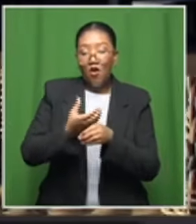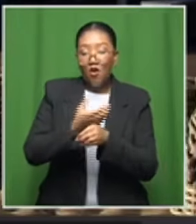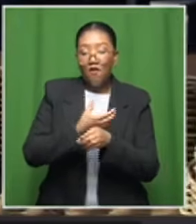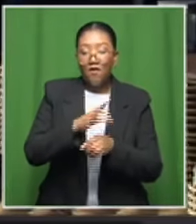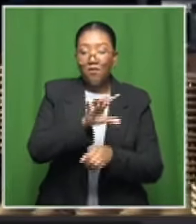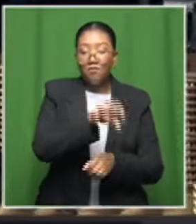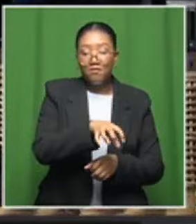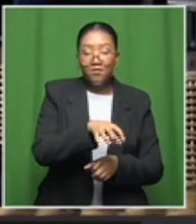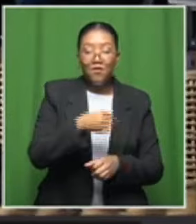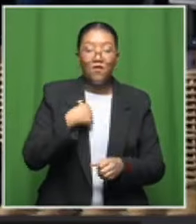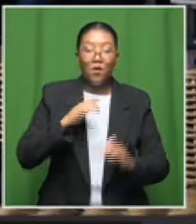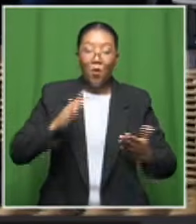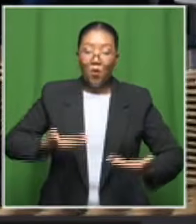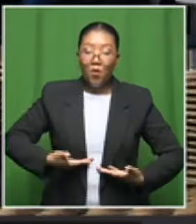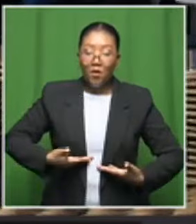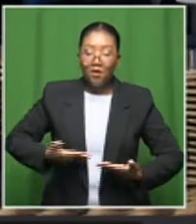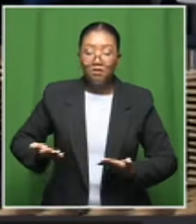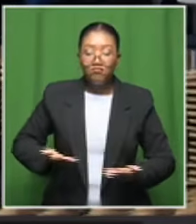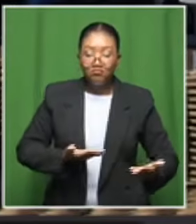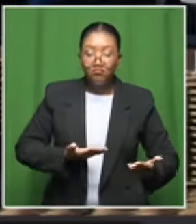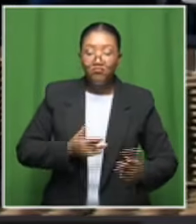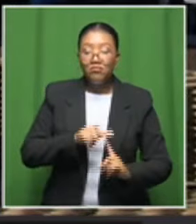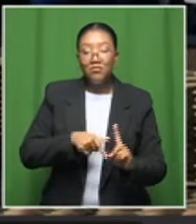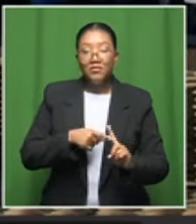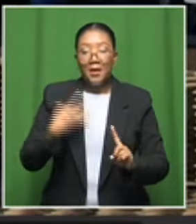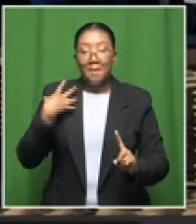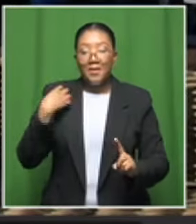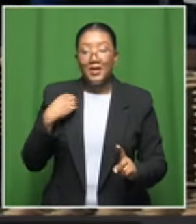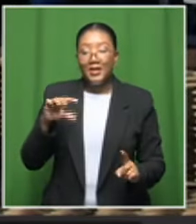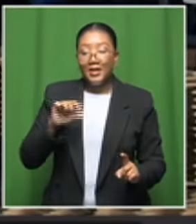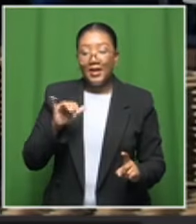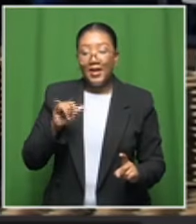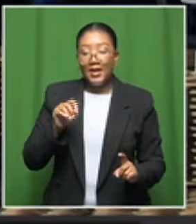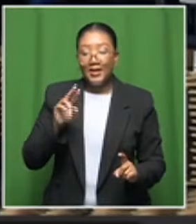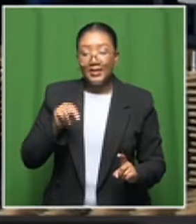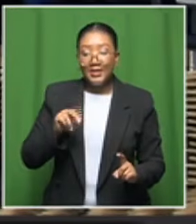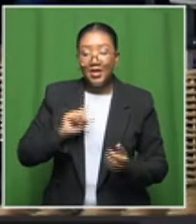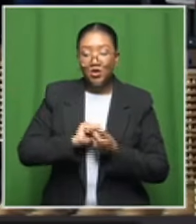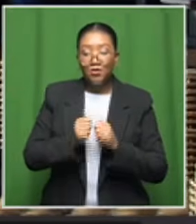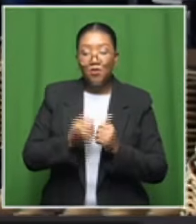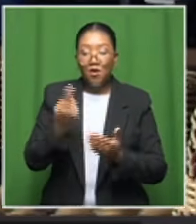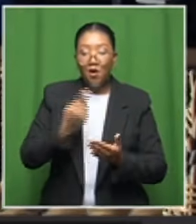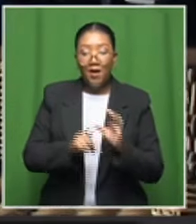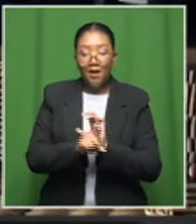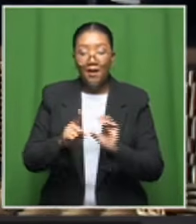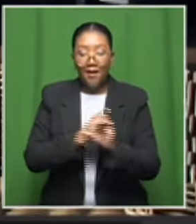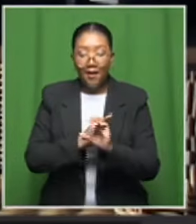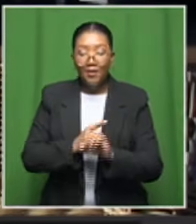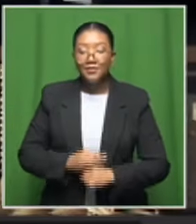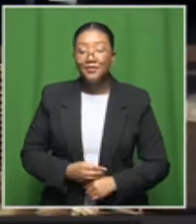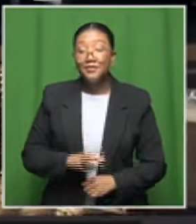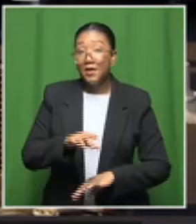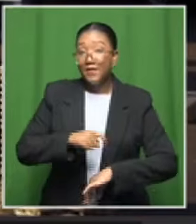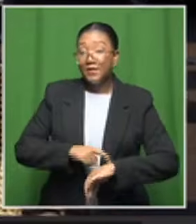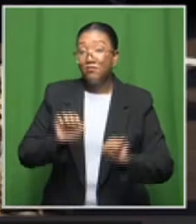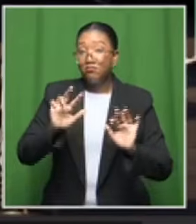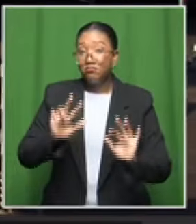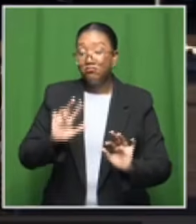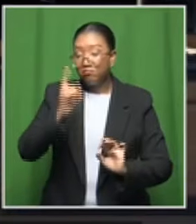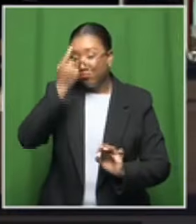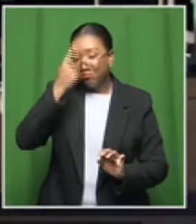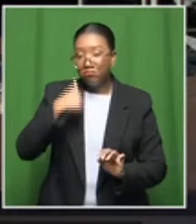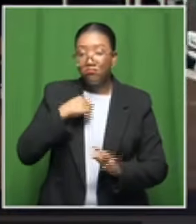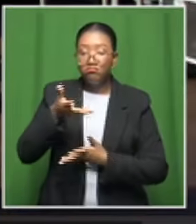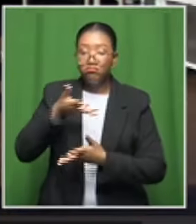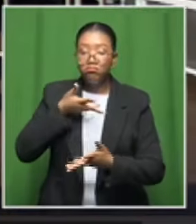Minister Gqeberha McKenzie, and also just to officially launch this area. But of course, at 8 o'clock, top of the hour, we'll be speaking